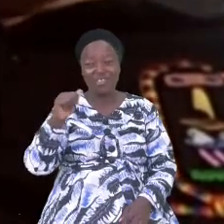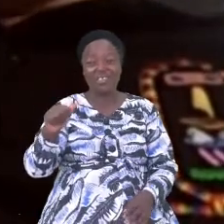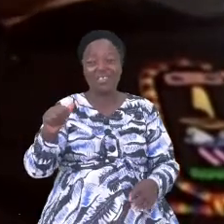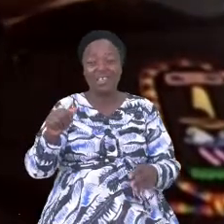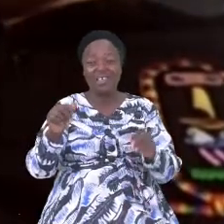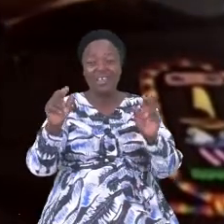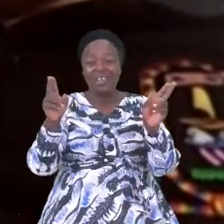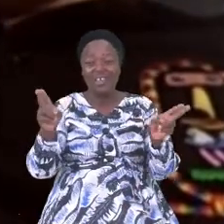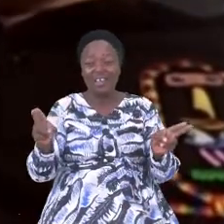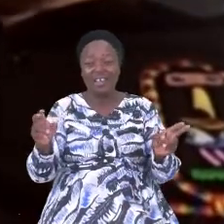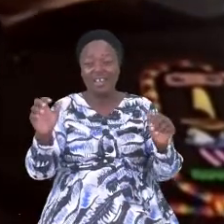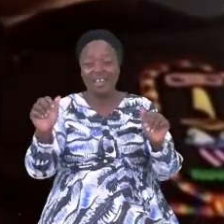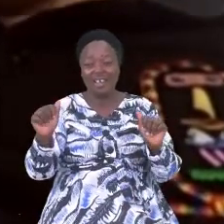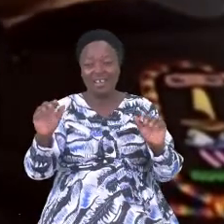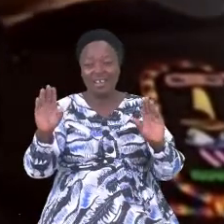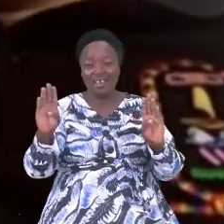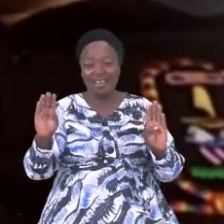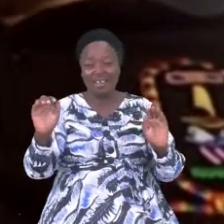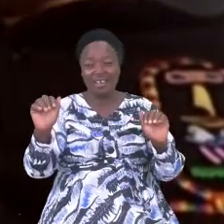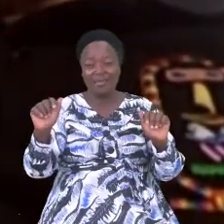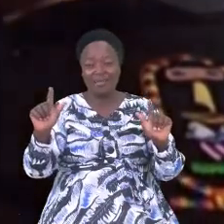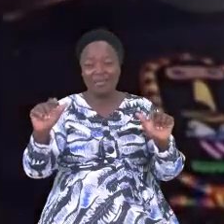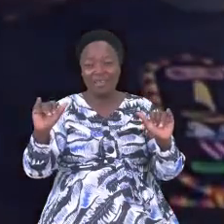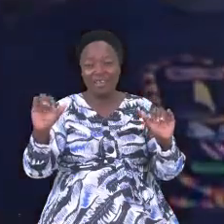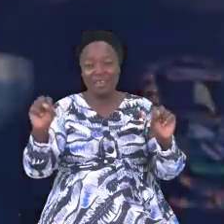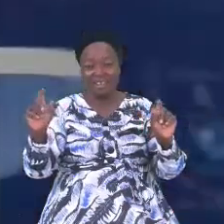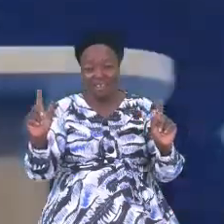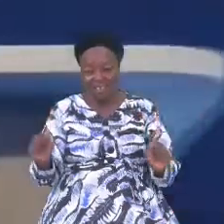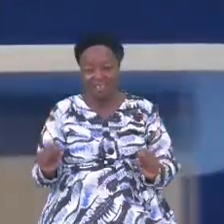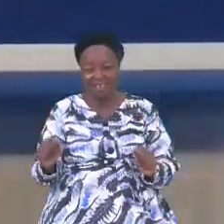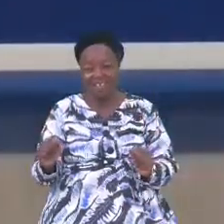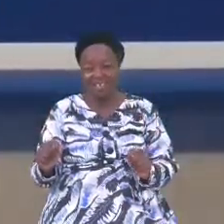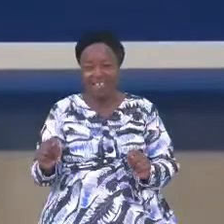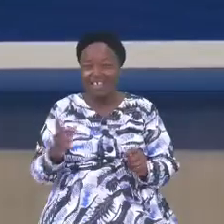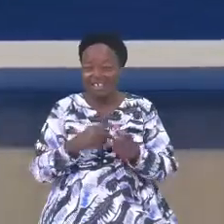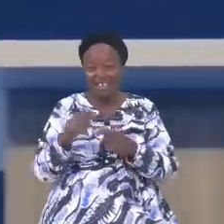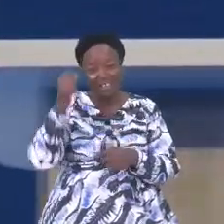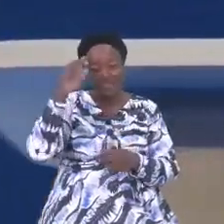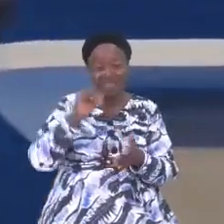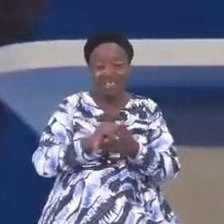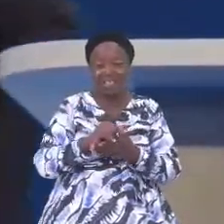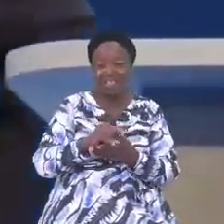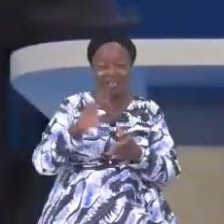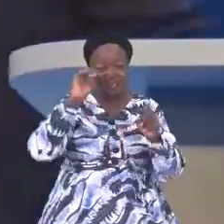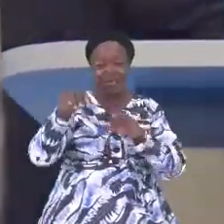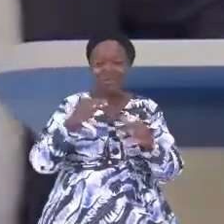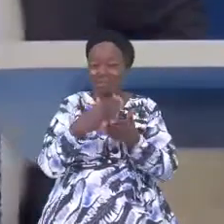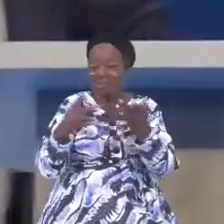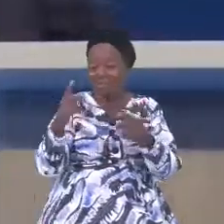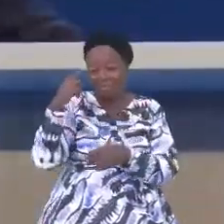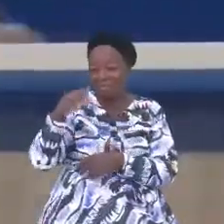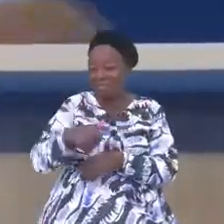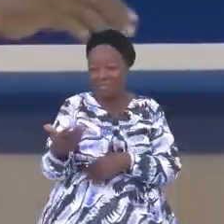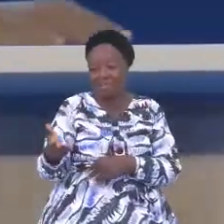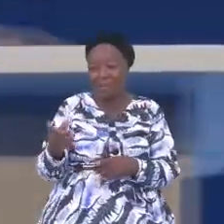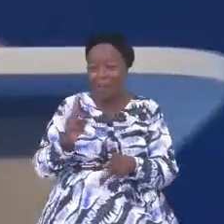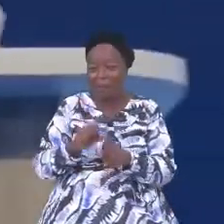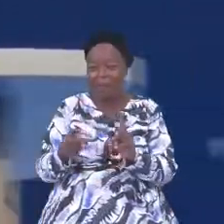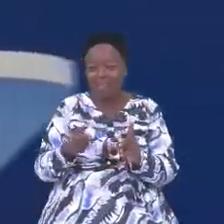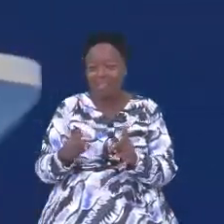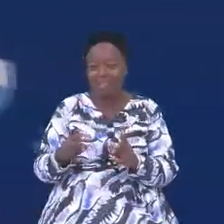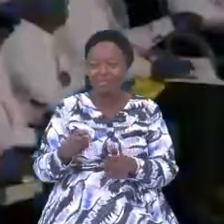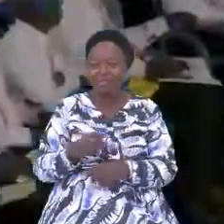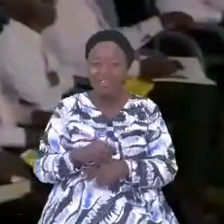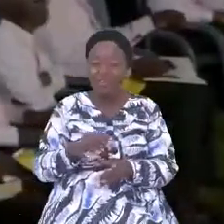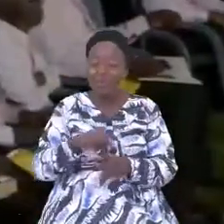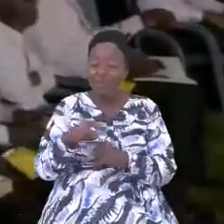Herbalist. And he thought he was doing something for other people. But when his own problem